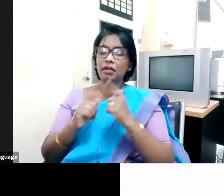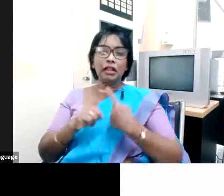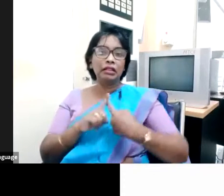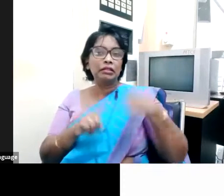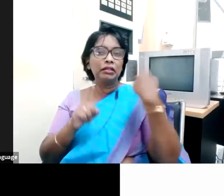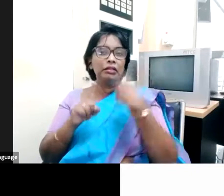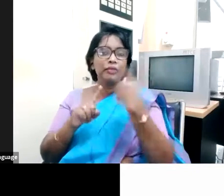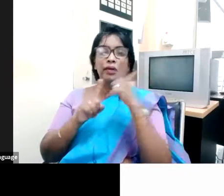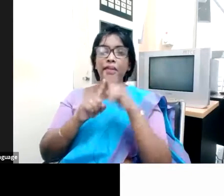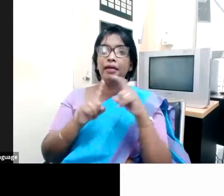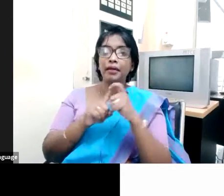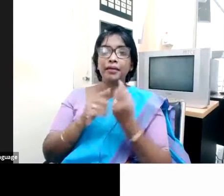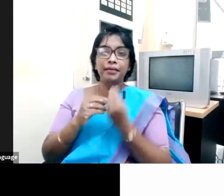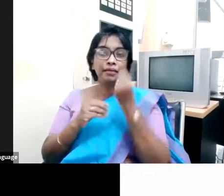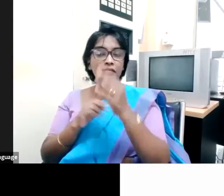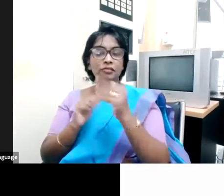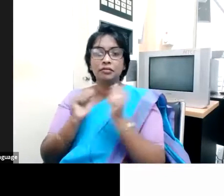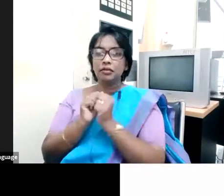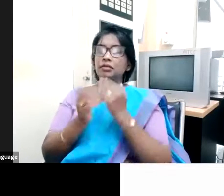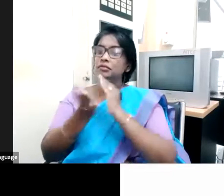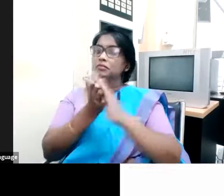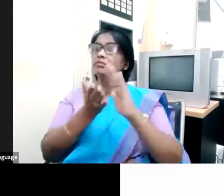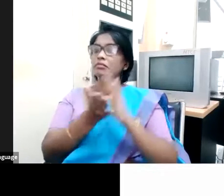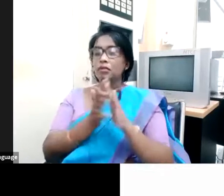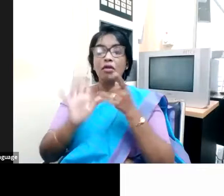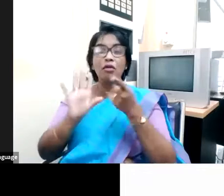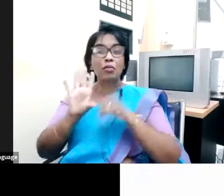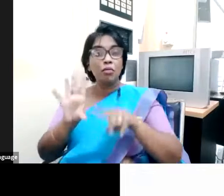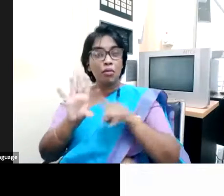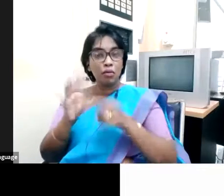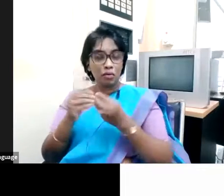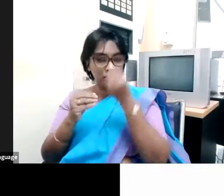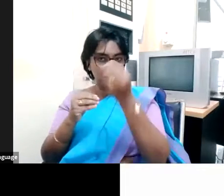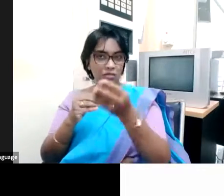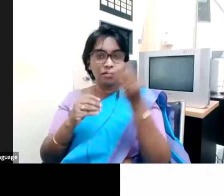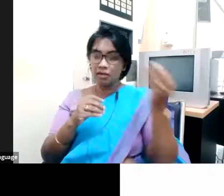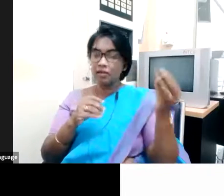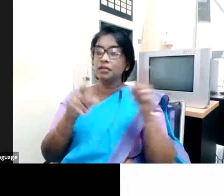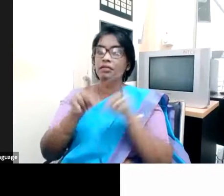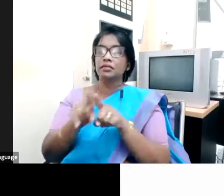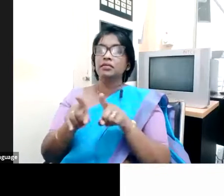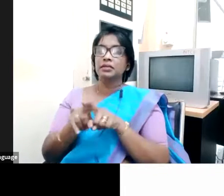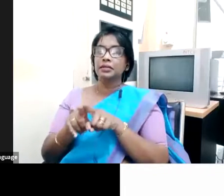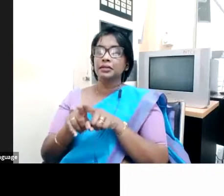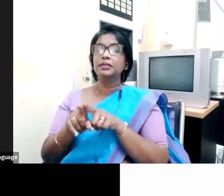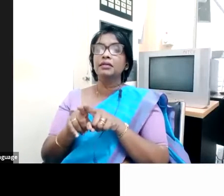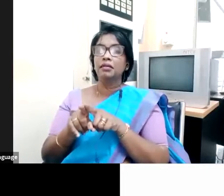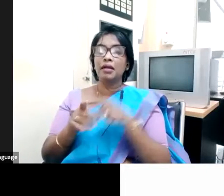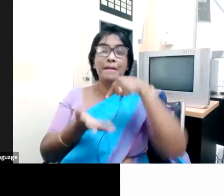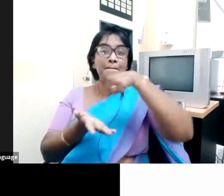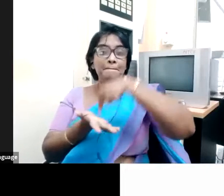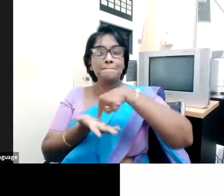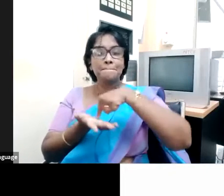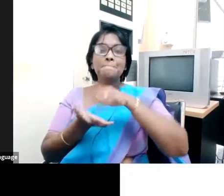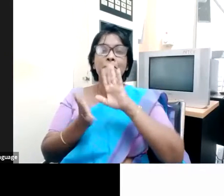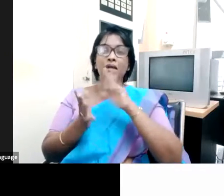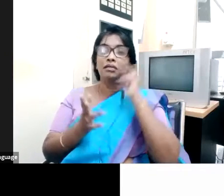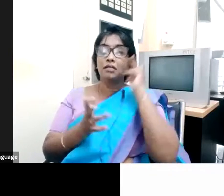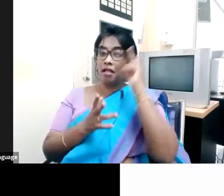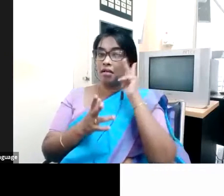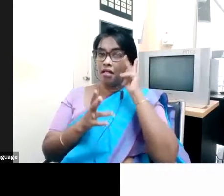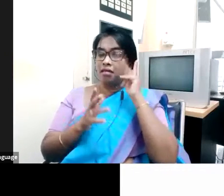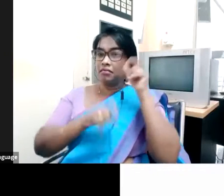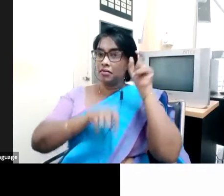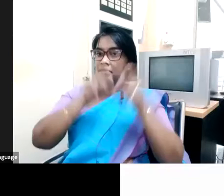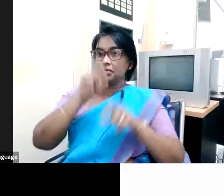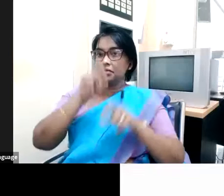well as training to get into the middle management and then the senior management.